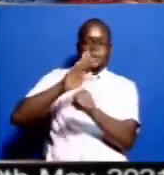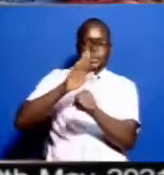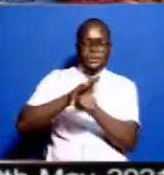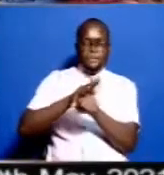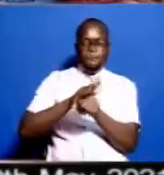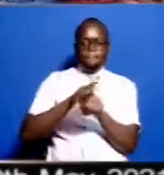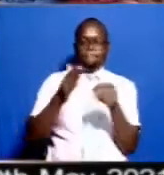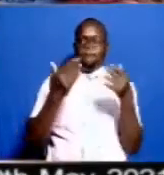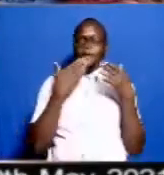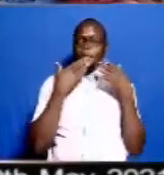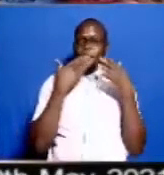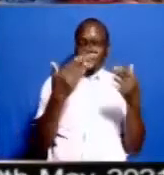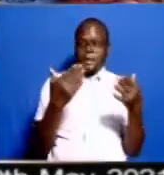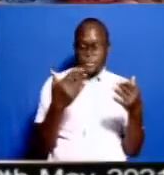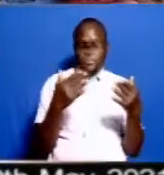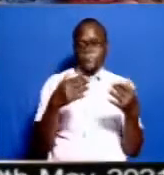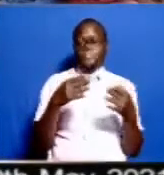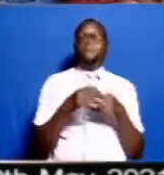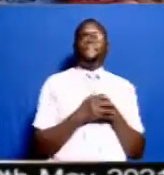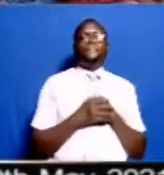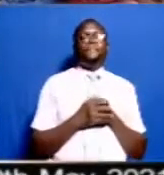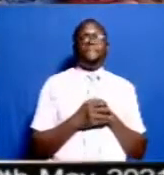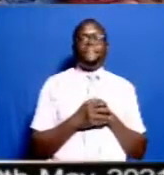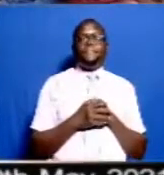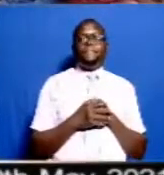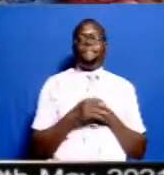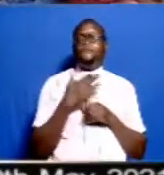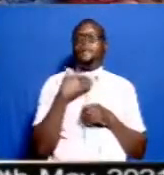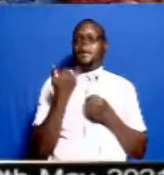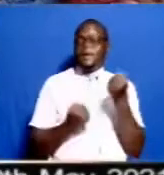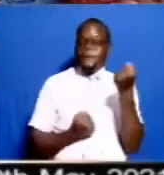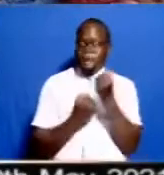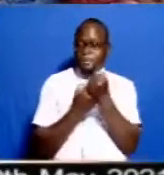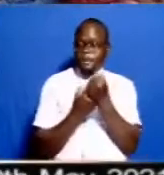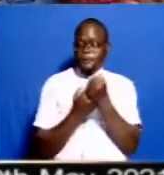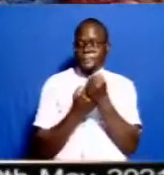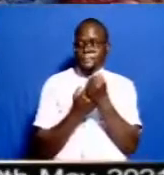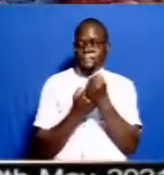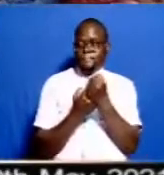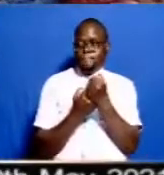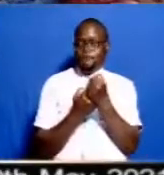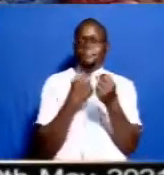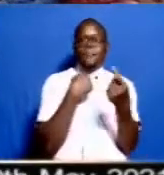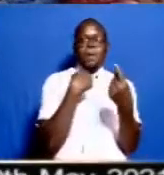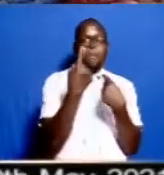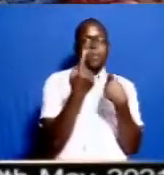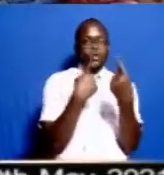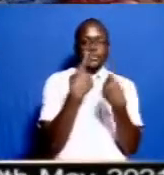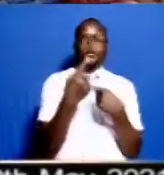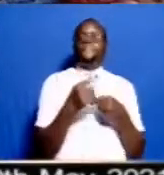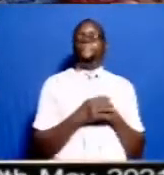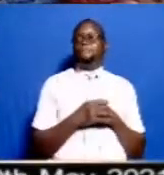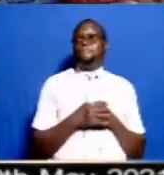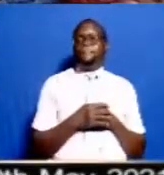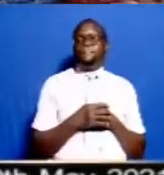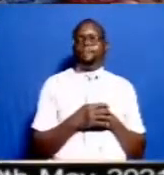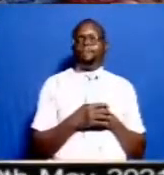Majority. Thank you, Honourable Speaker. Honourable Speaker, I rise to support this motion,